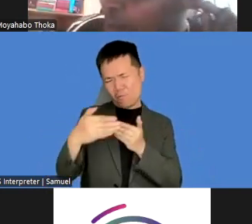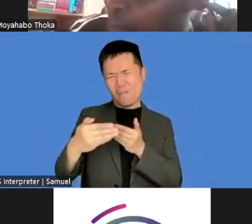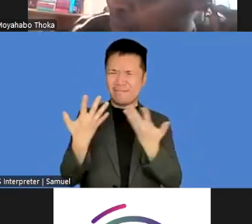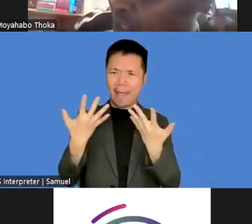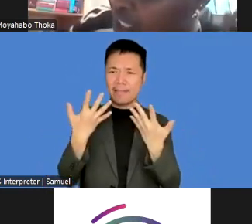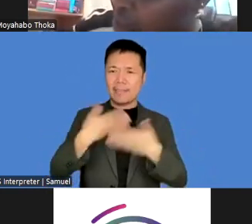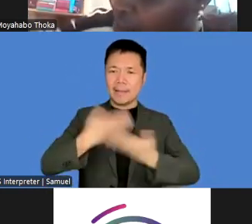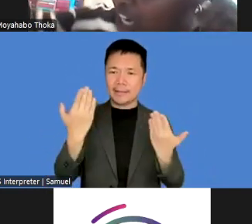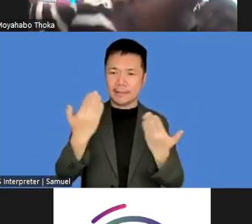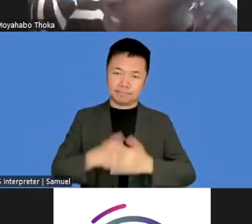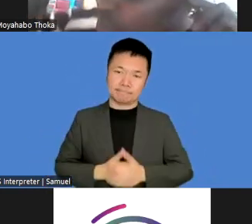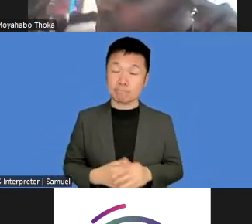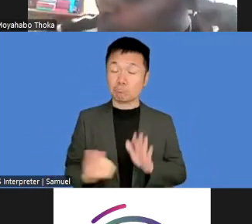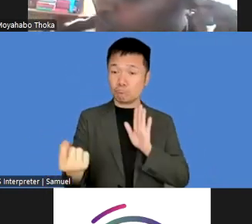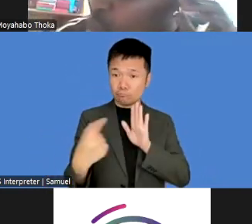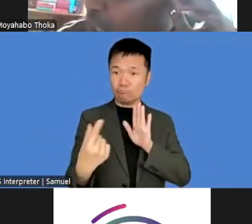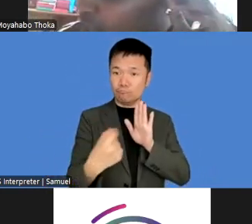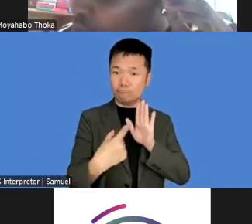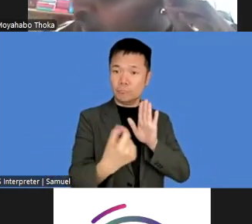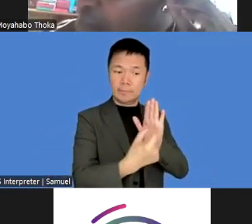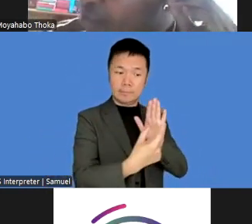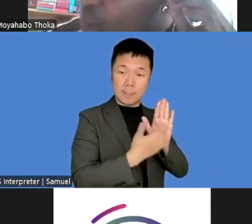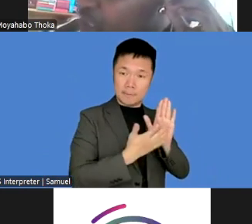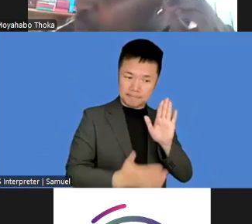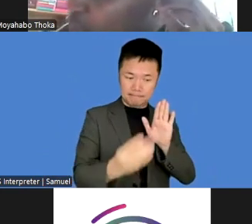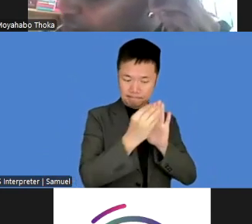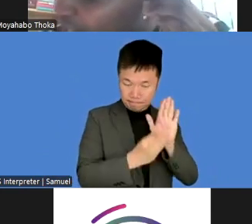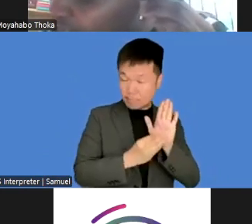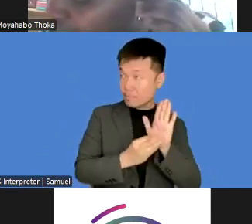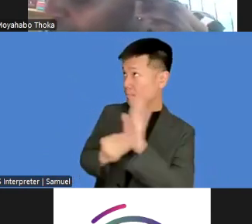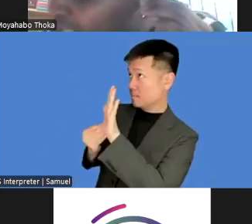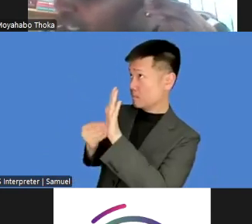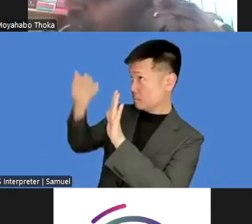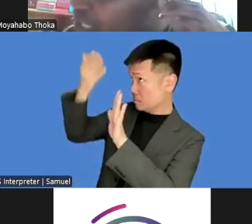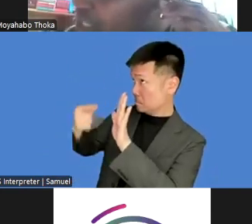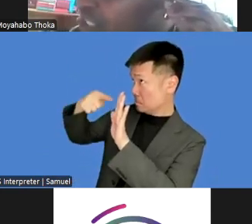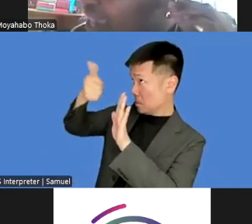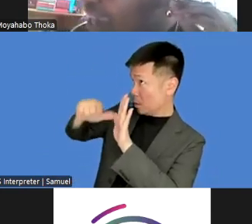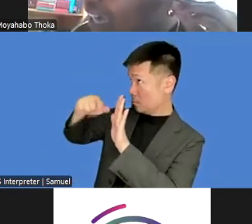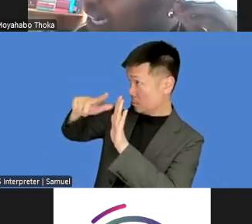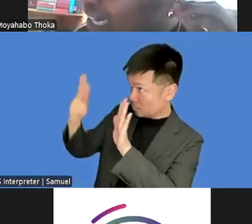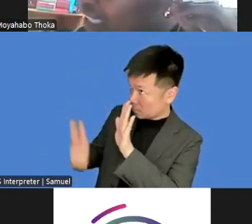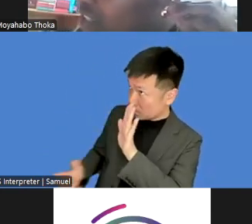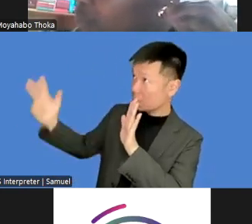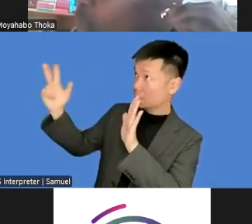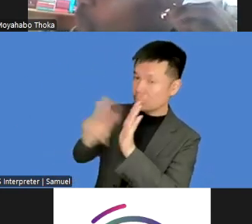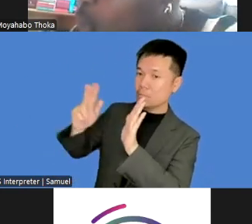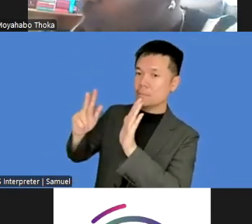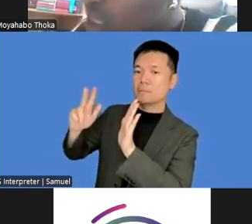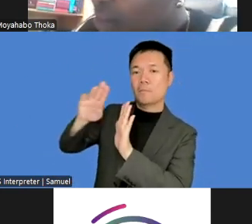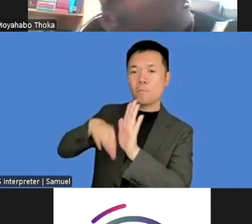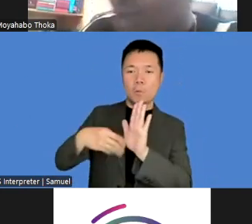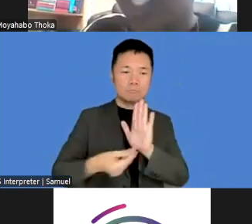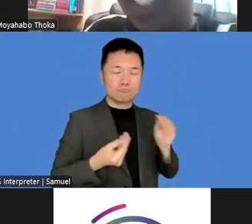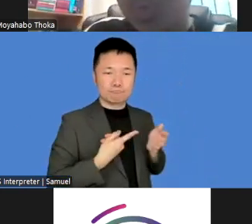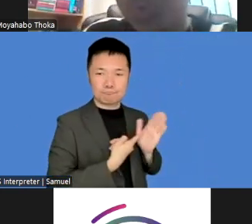that the department had to take those comments into account before issuing final amended directives and guidelines, all